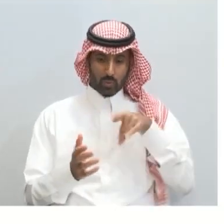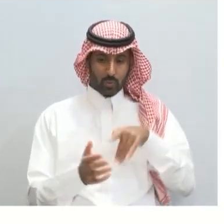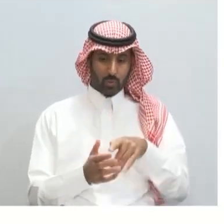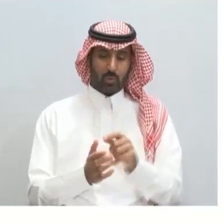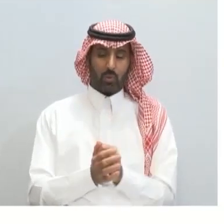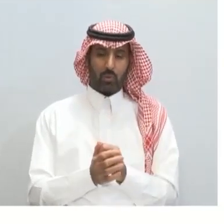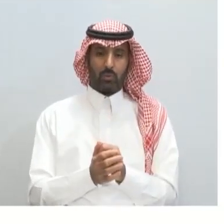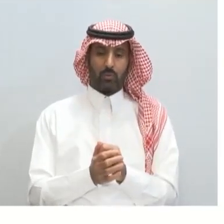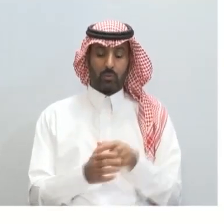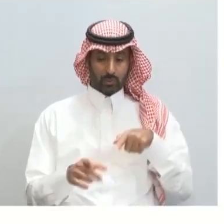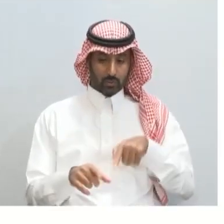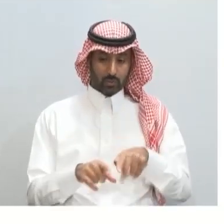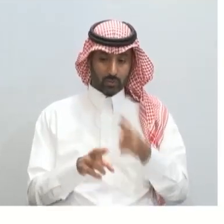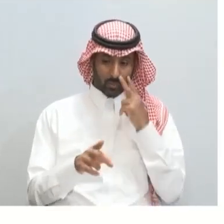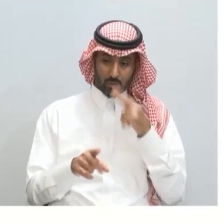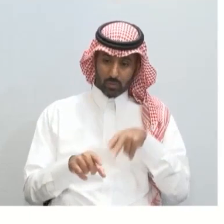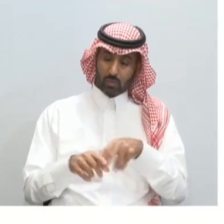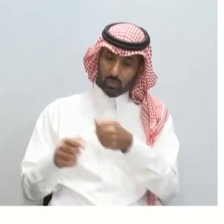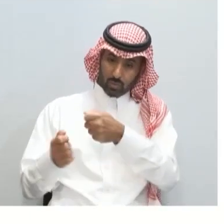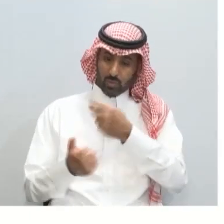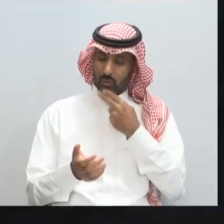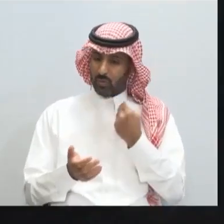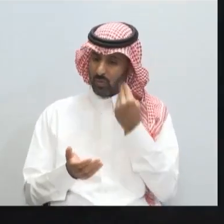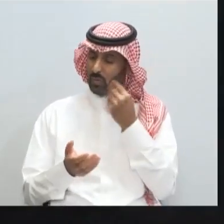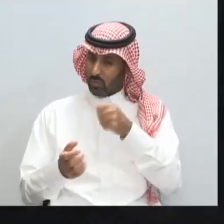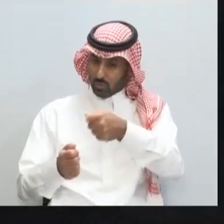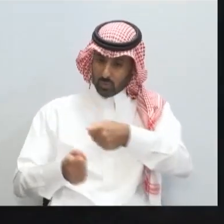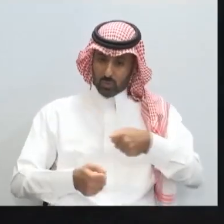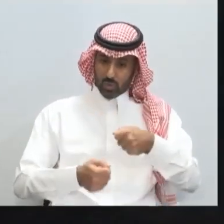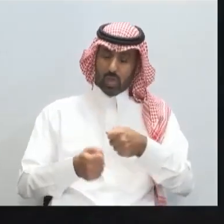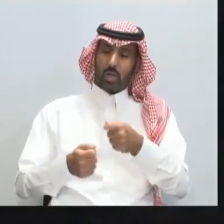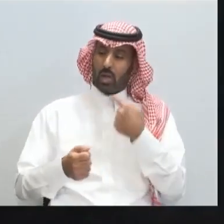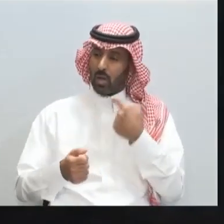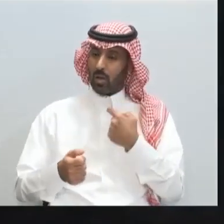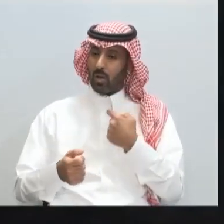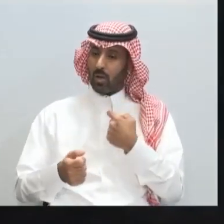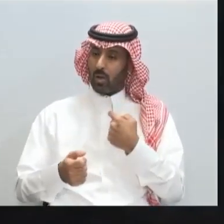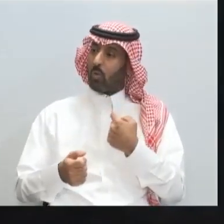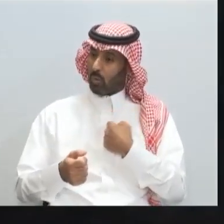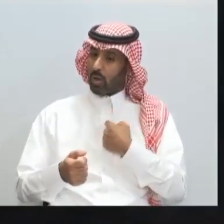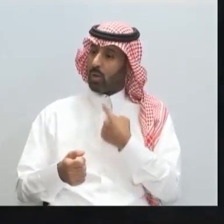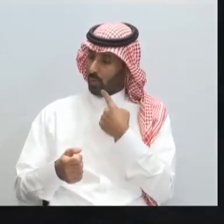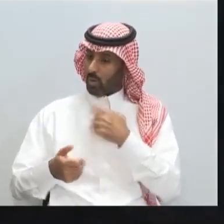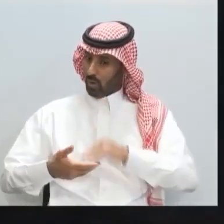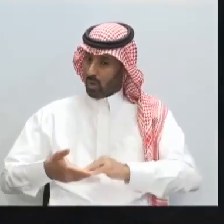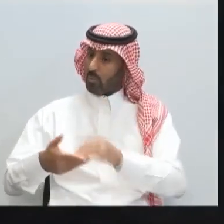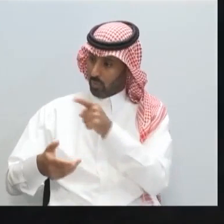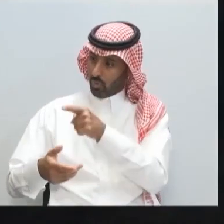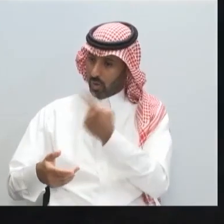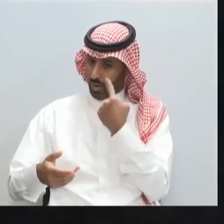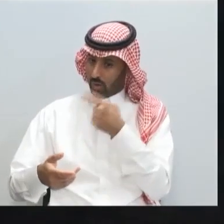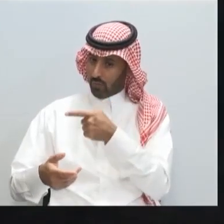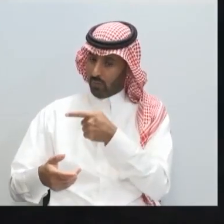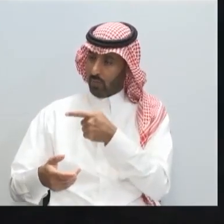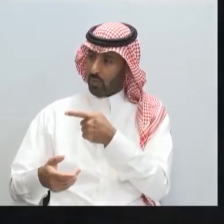and they uh and they saw you cleaning the room they said we would have helped you they don't have to say if